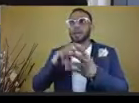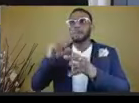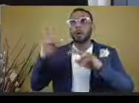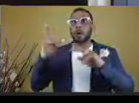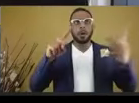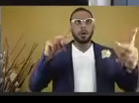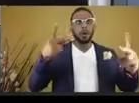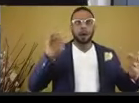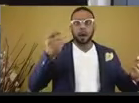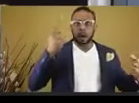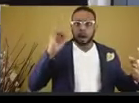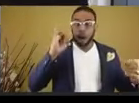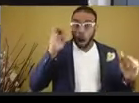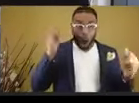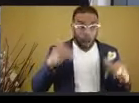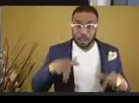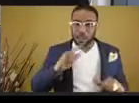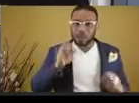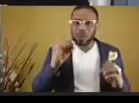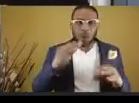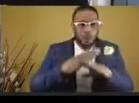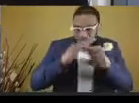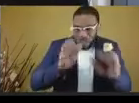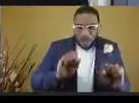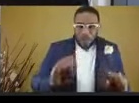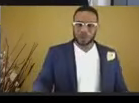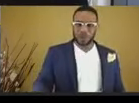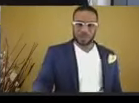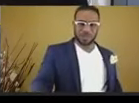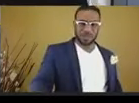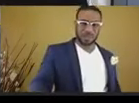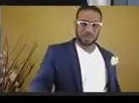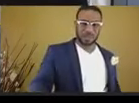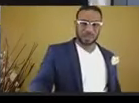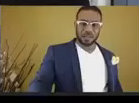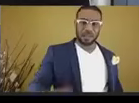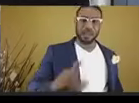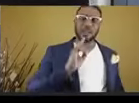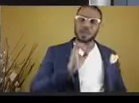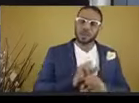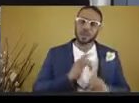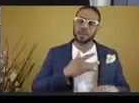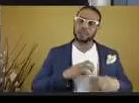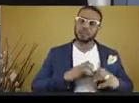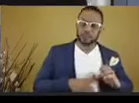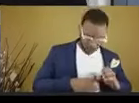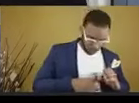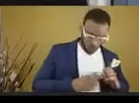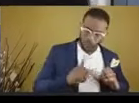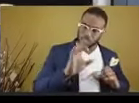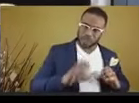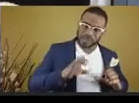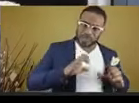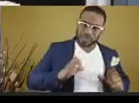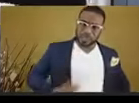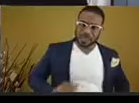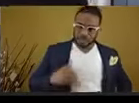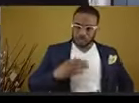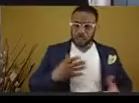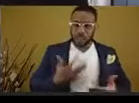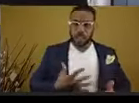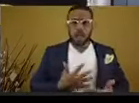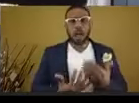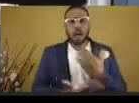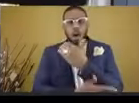understand it, because all of this was so preventable. And it's really heartbreaking that when you're a citizen of this country and you poured your